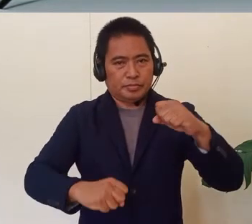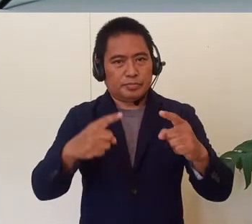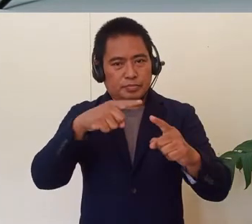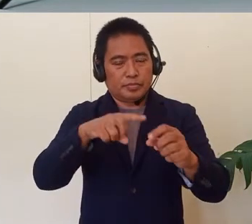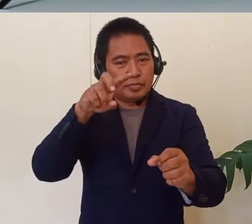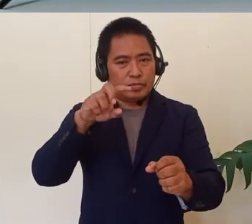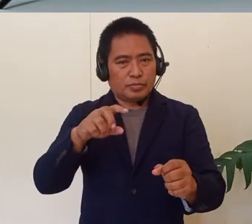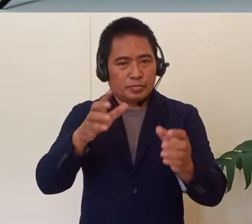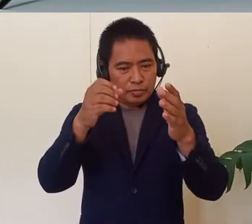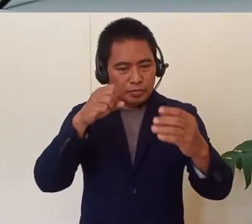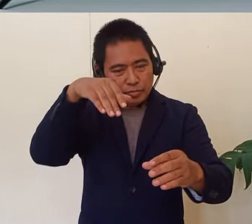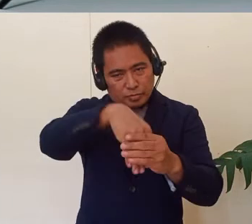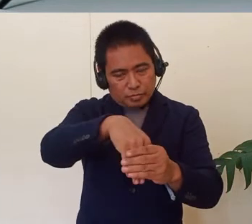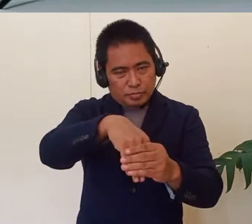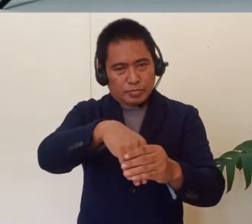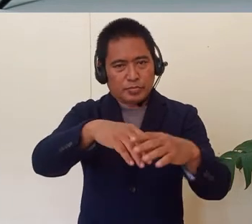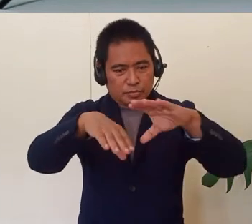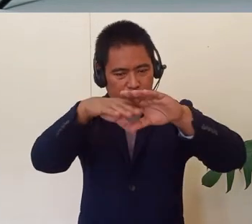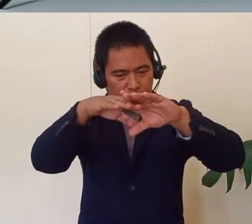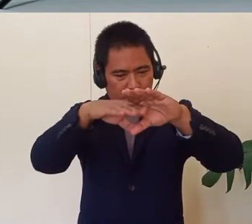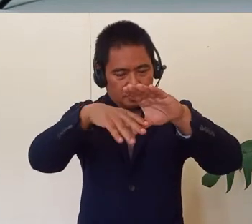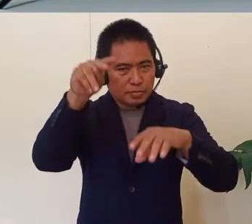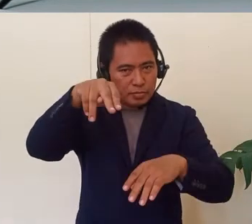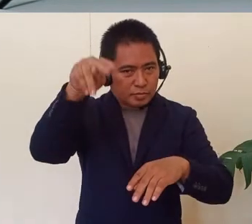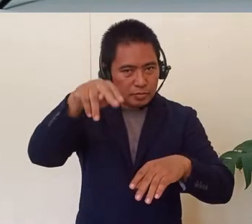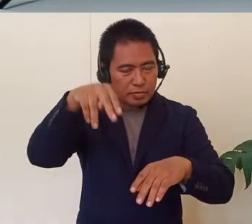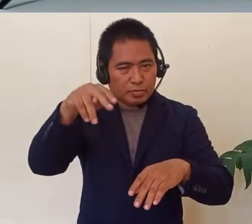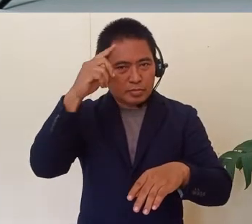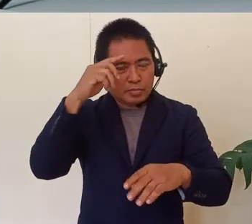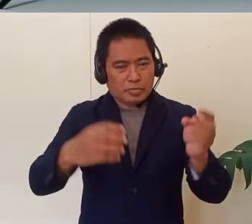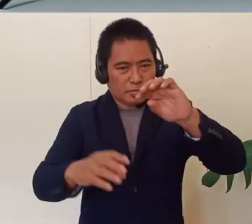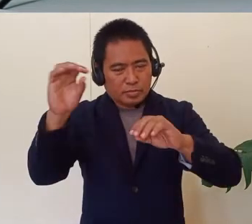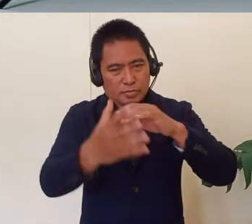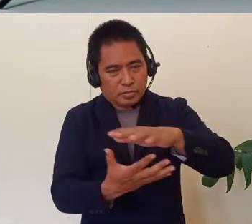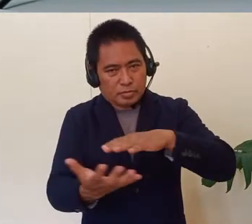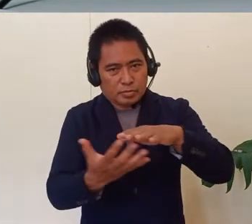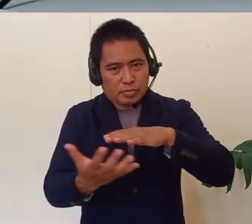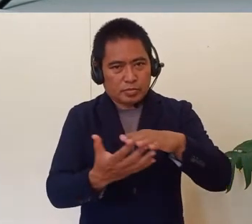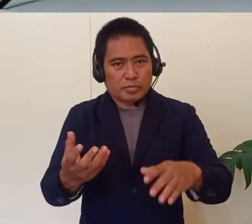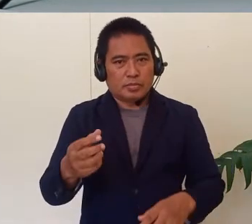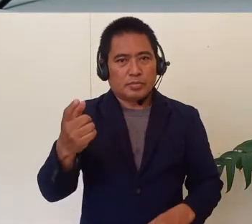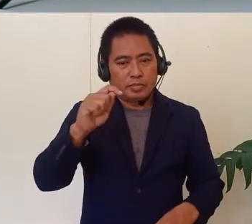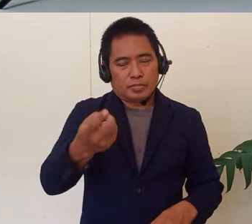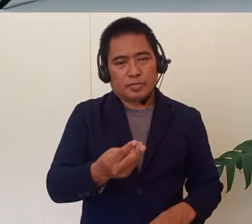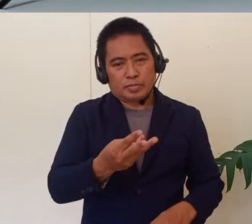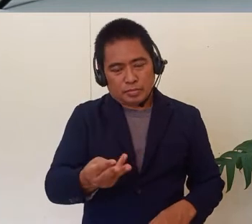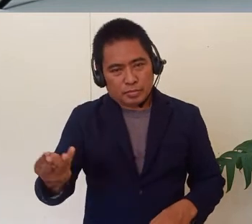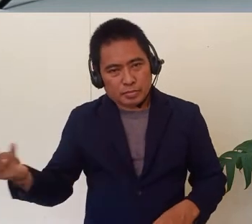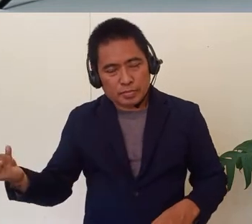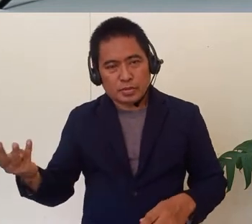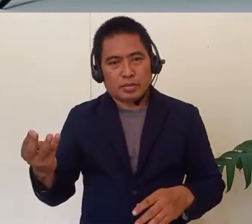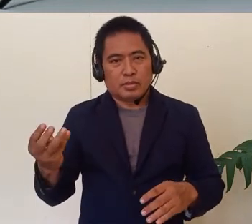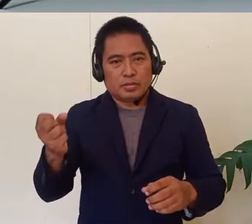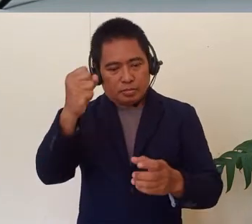solution. The molecules of solute must be able to fit into a hole between